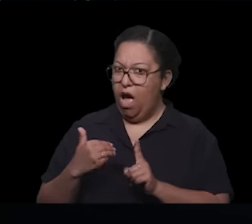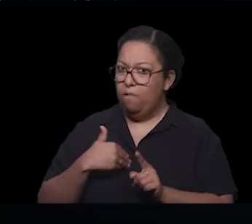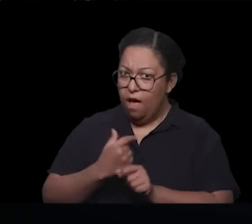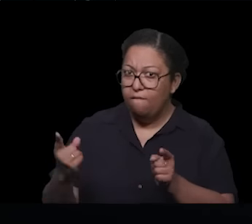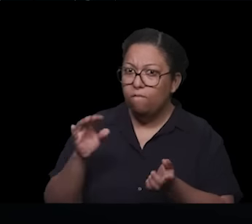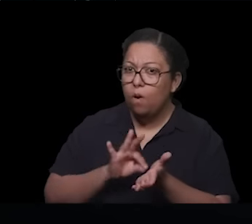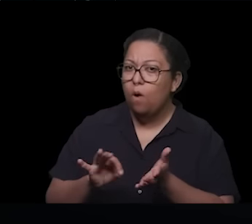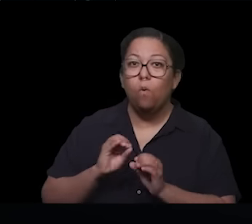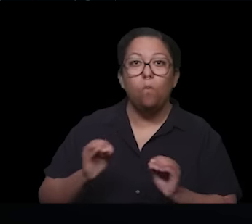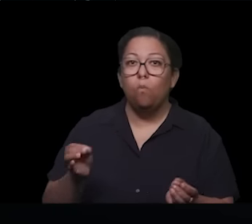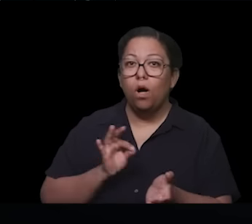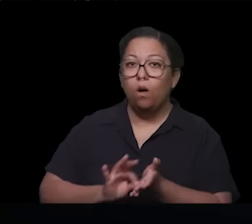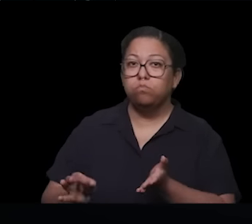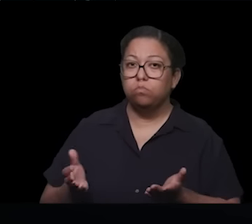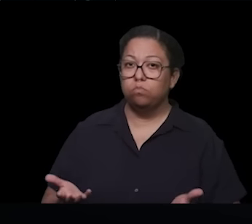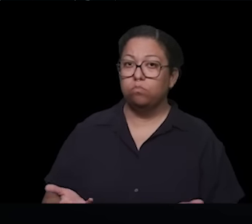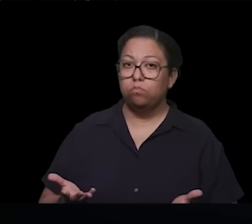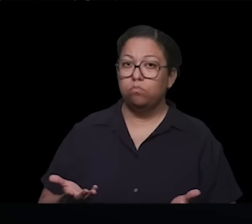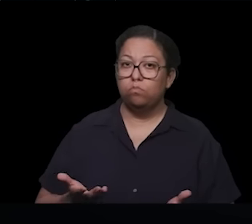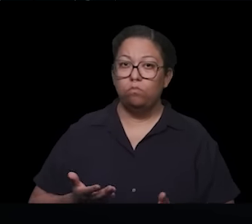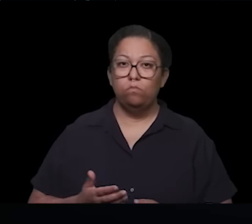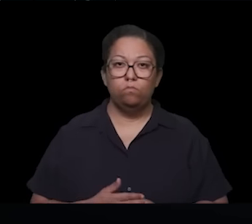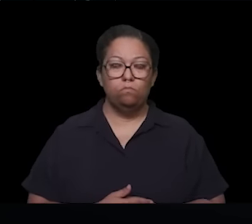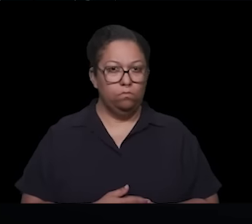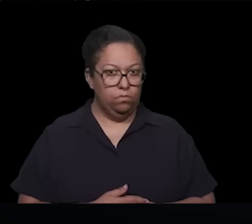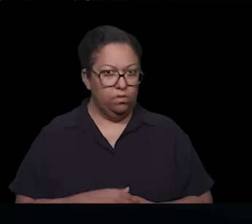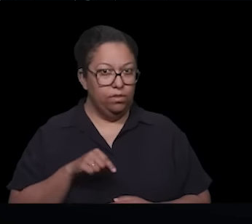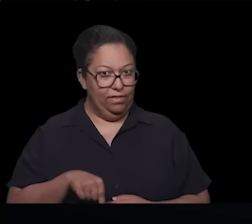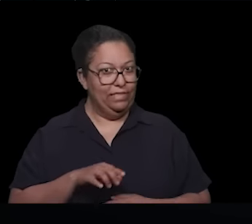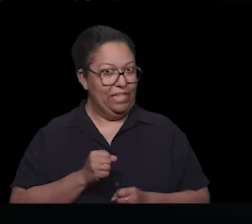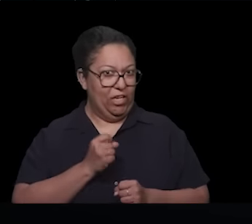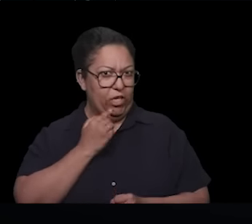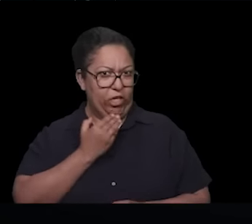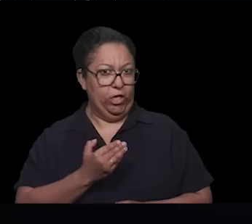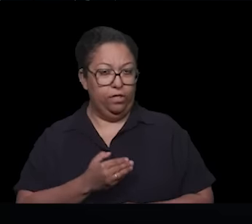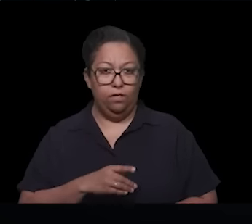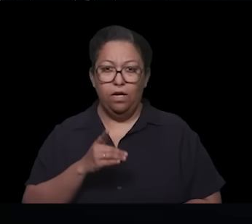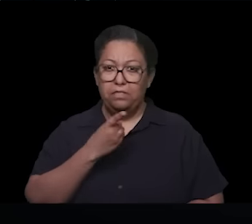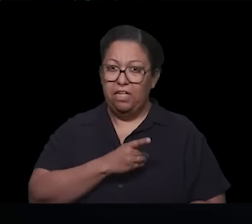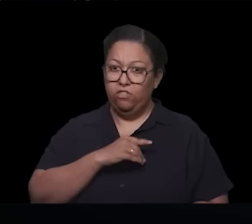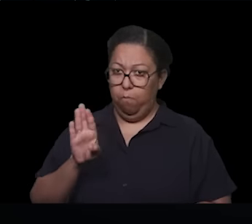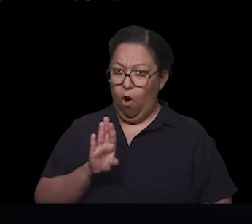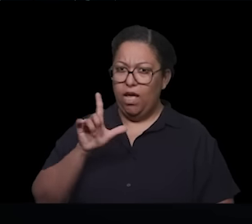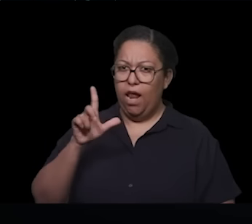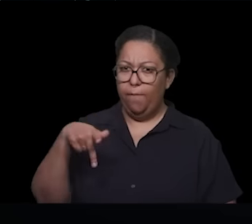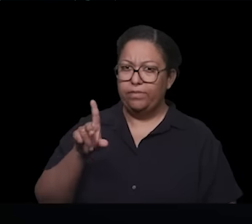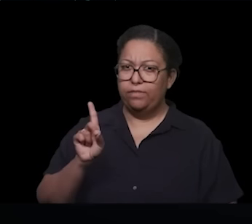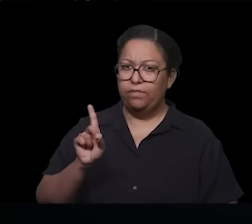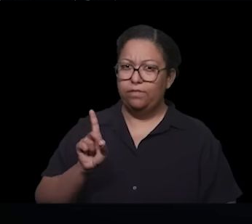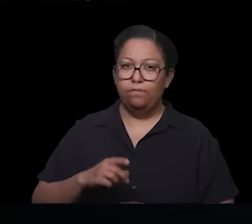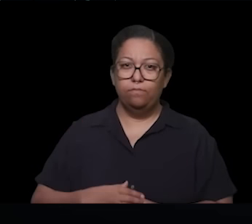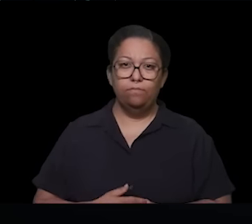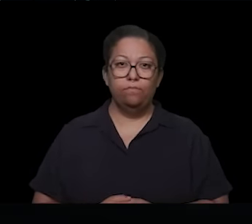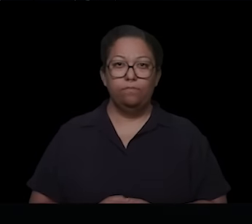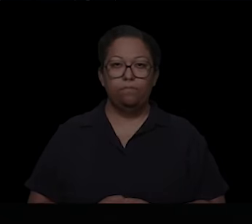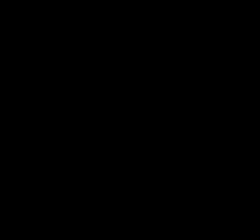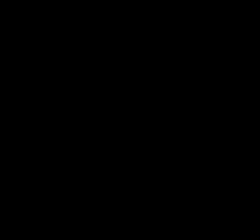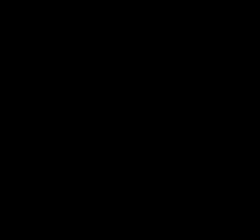me, everybody counts or nobody counts. This is getting good. The most audio described titles,